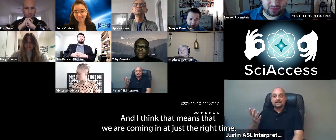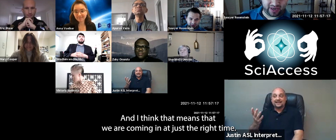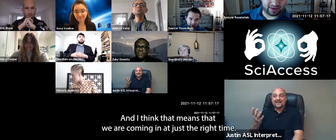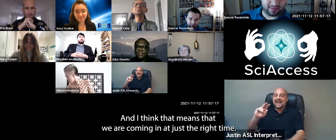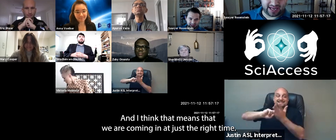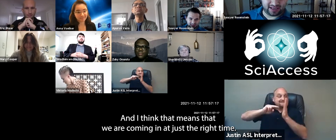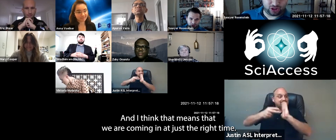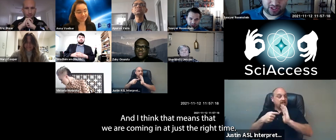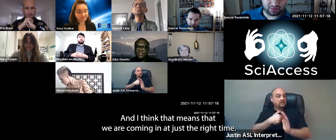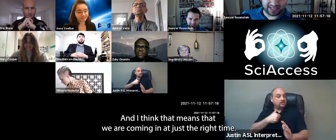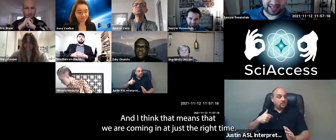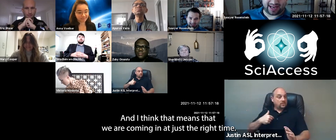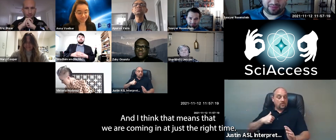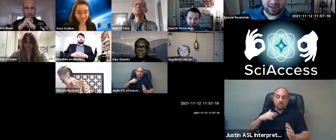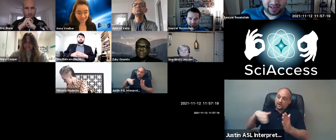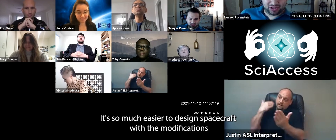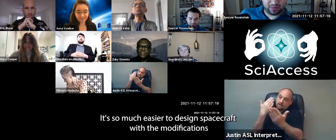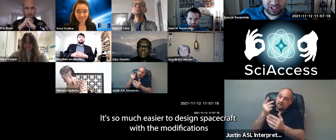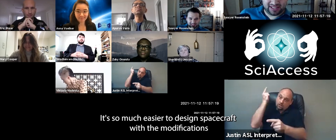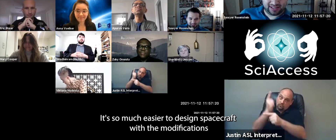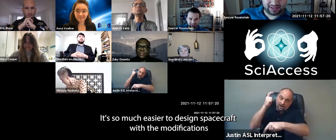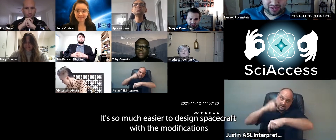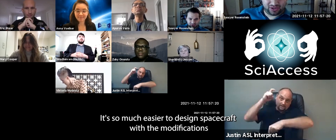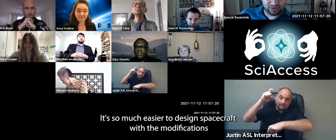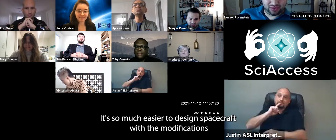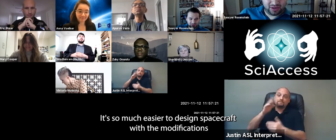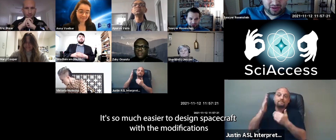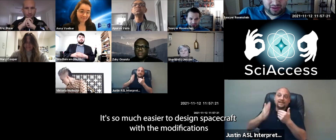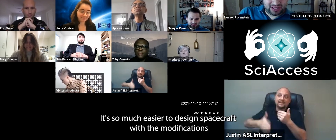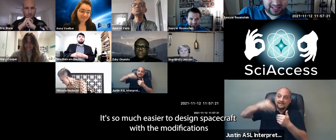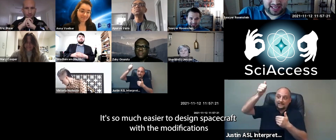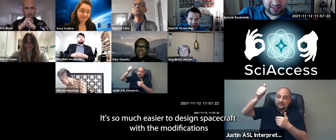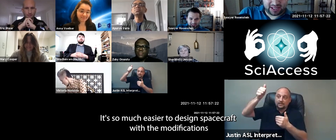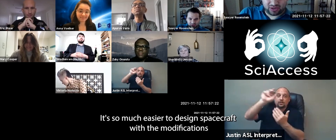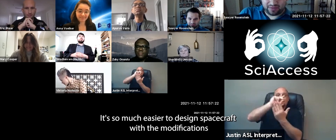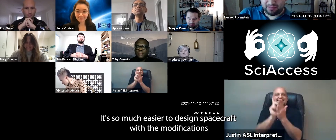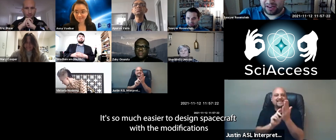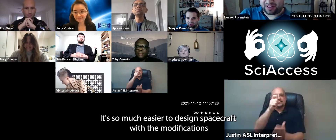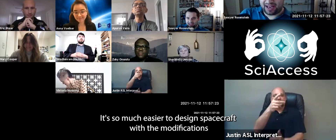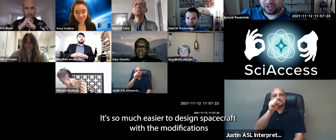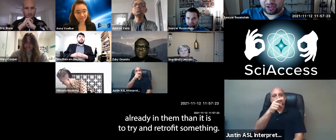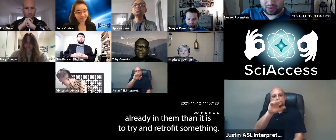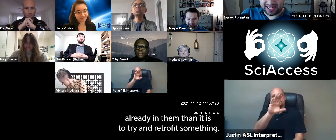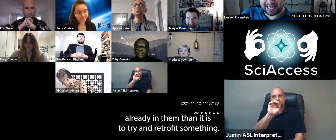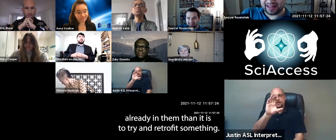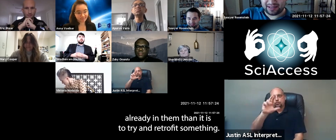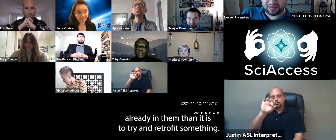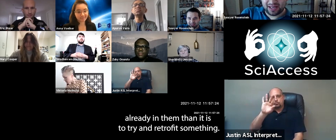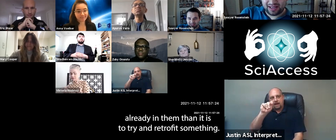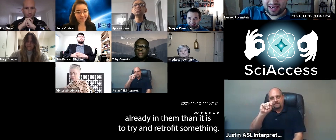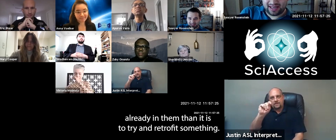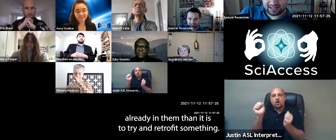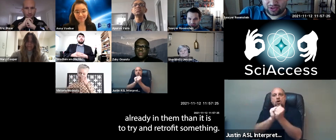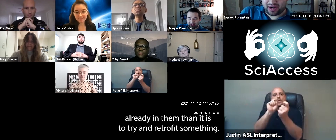that means that we are coming in at just the right time. It's so much easier to design spacecraft with the modifications already in